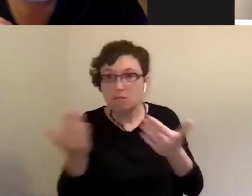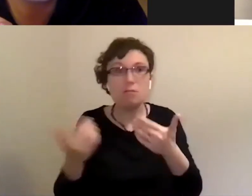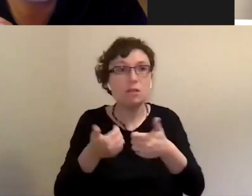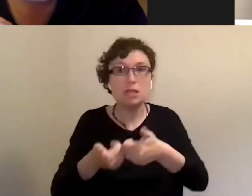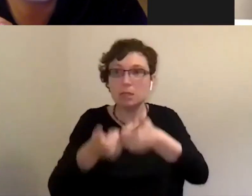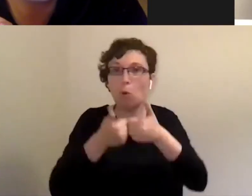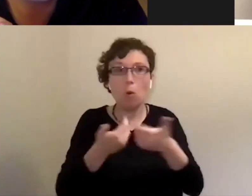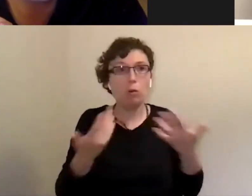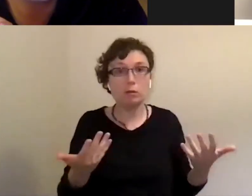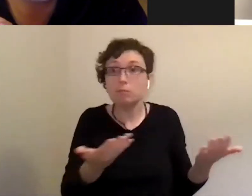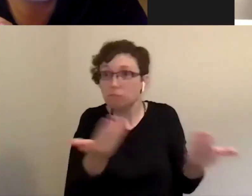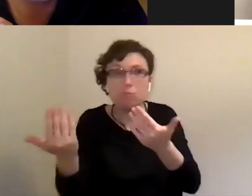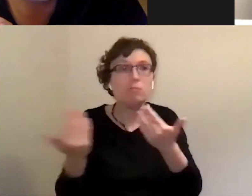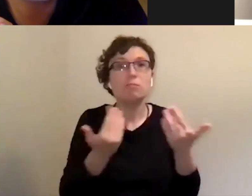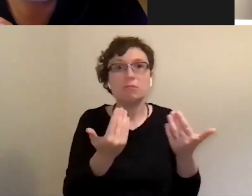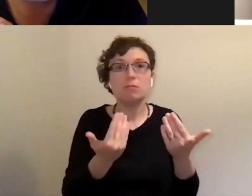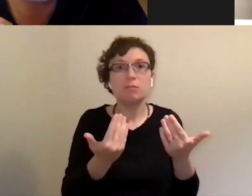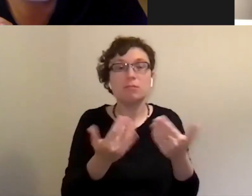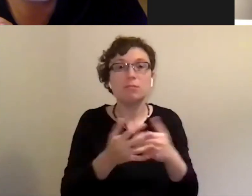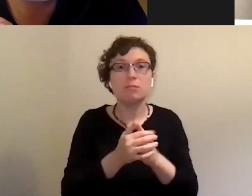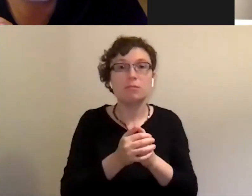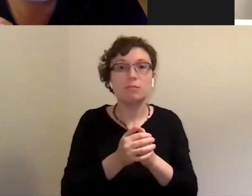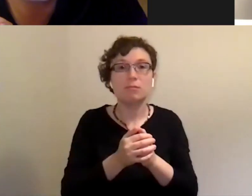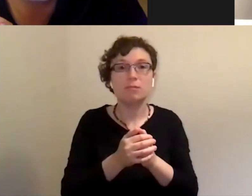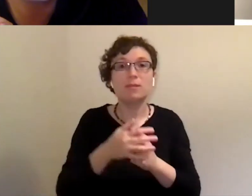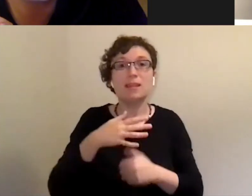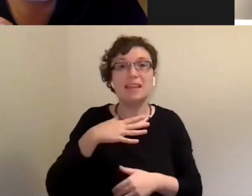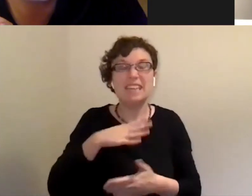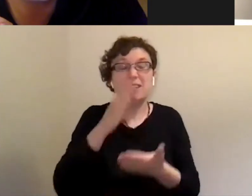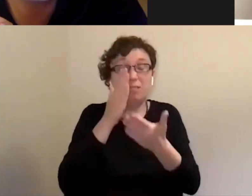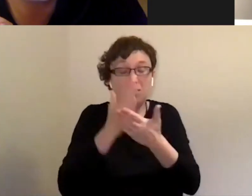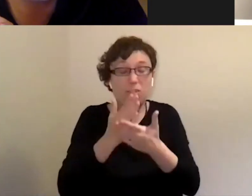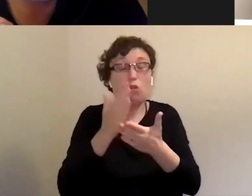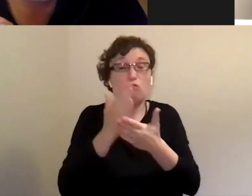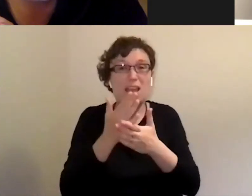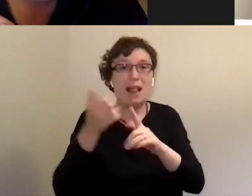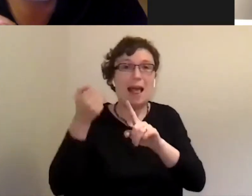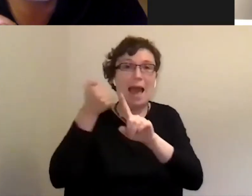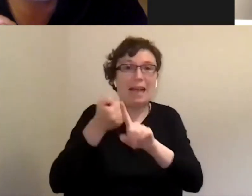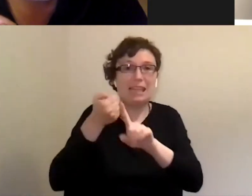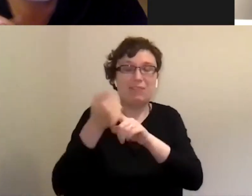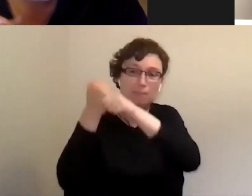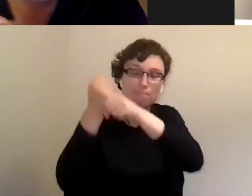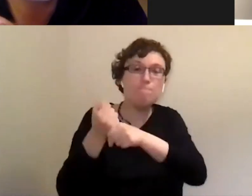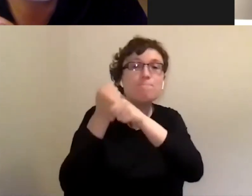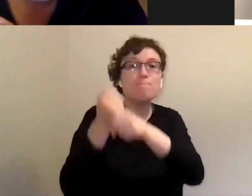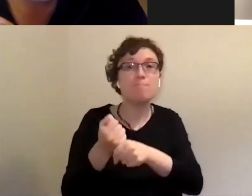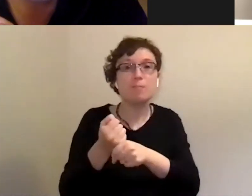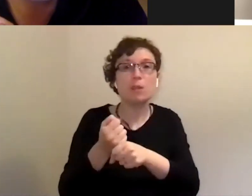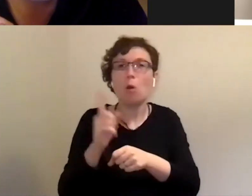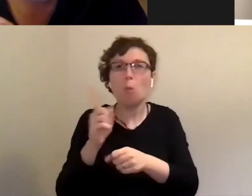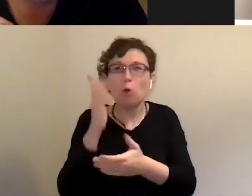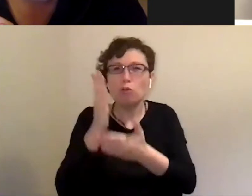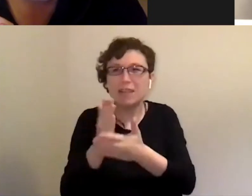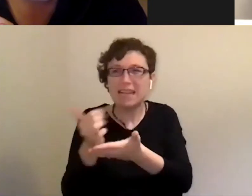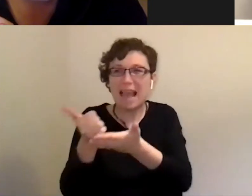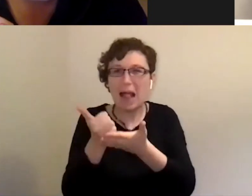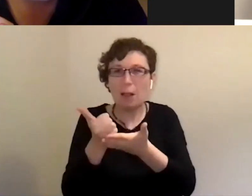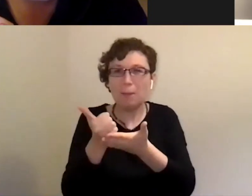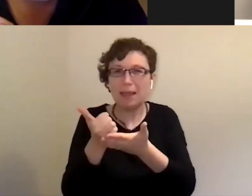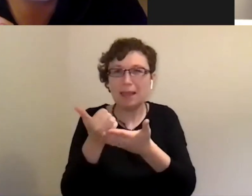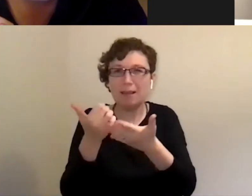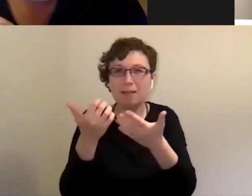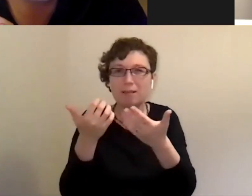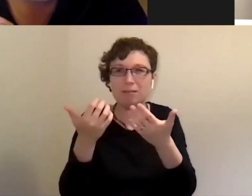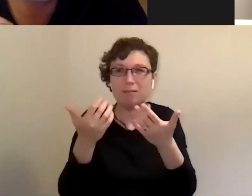performative activism versus what is actually helping. And it's so disheartening for